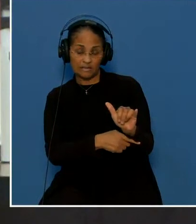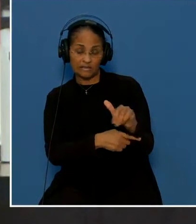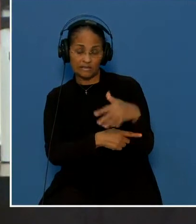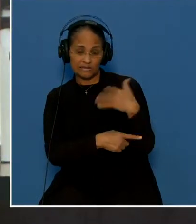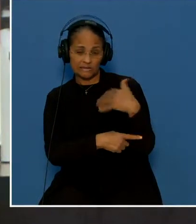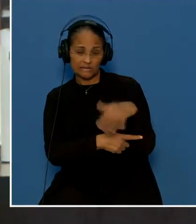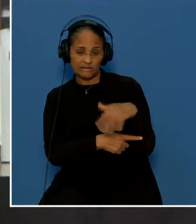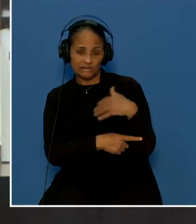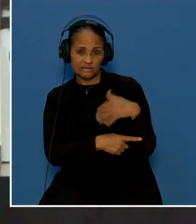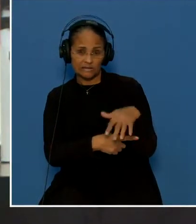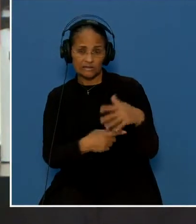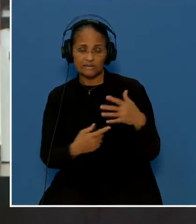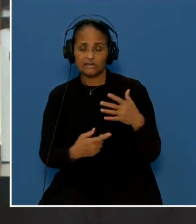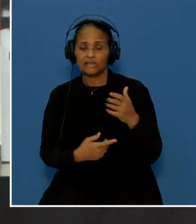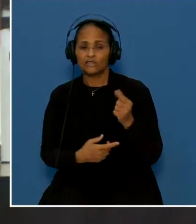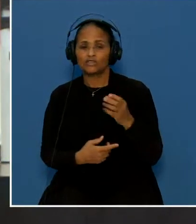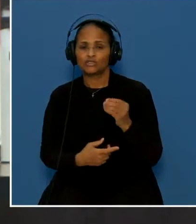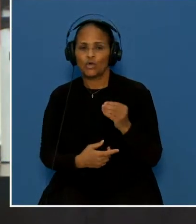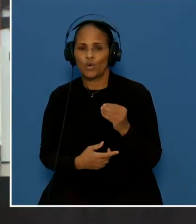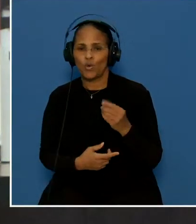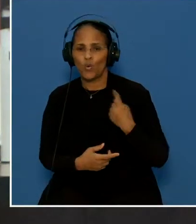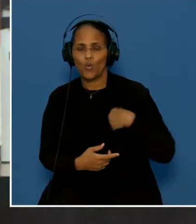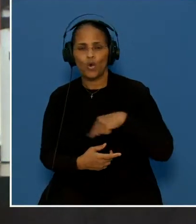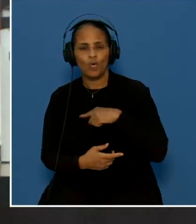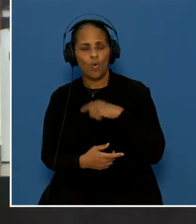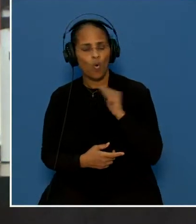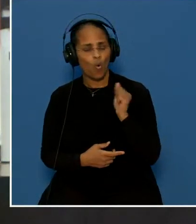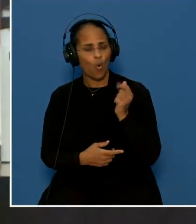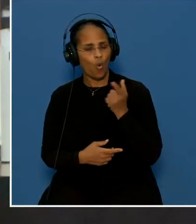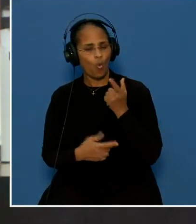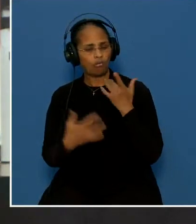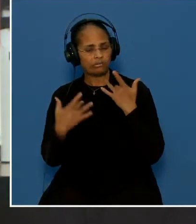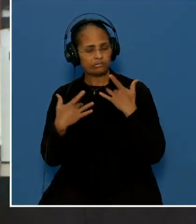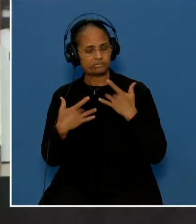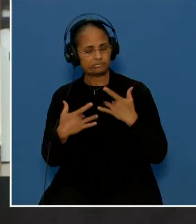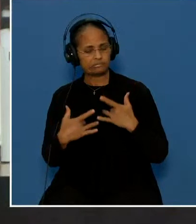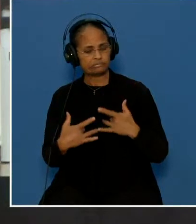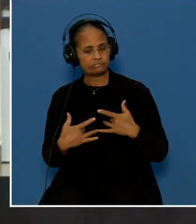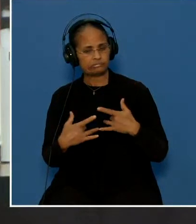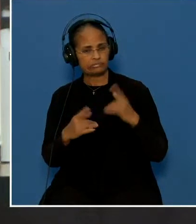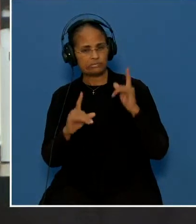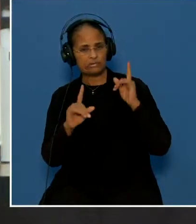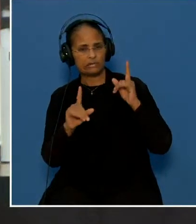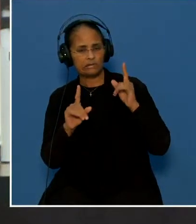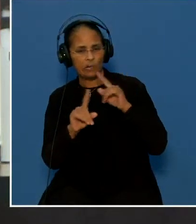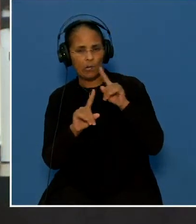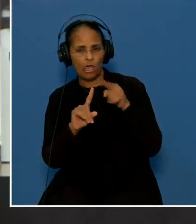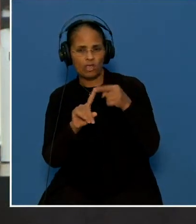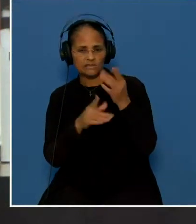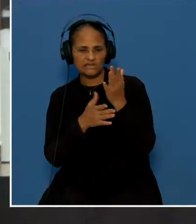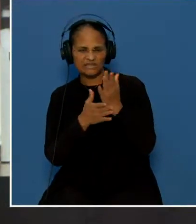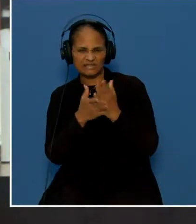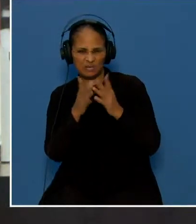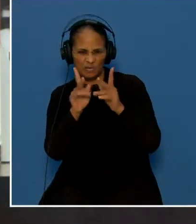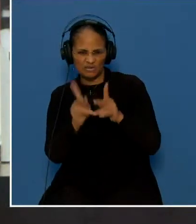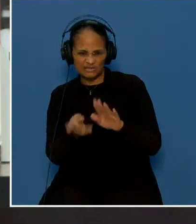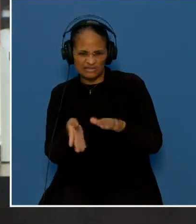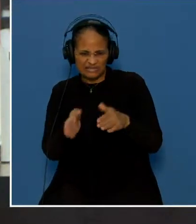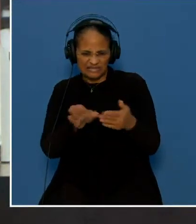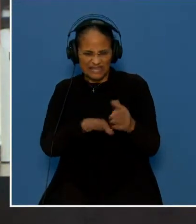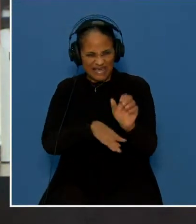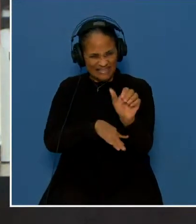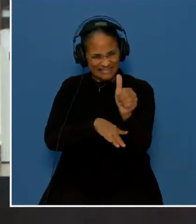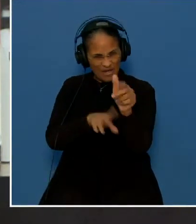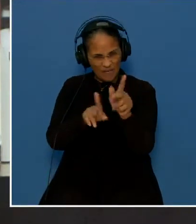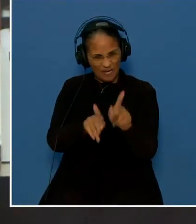So we all were moved by the announcement that someone had passed, the 10th person to